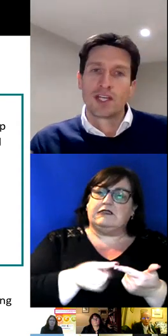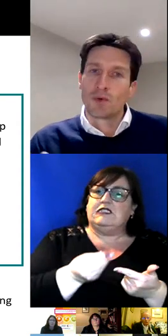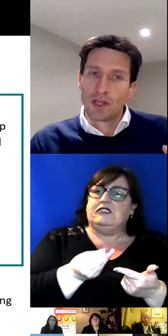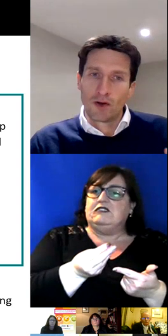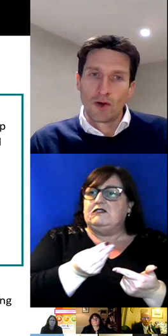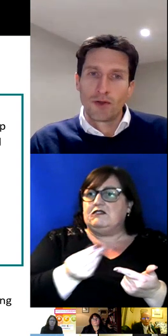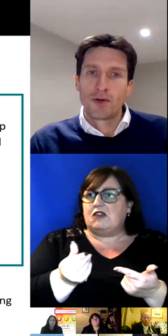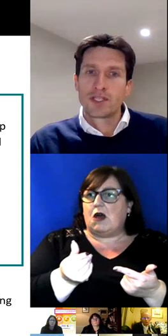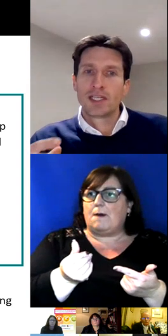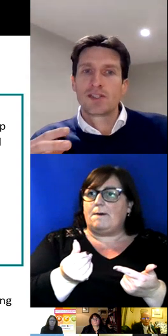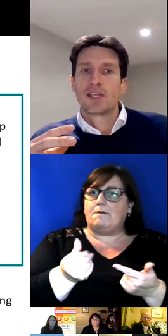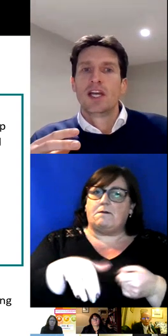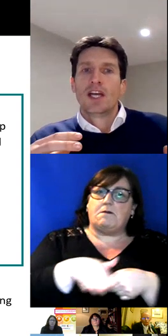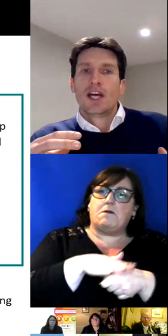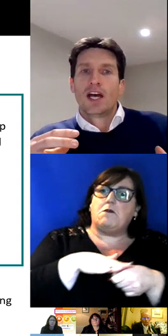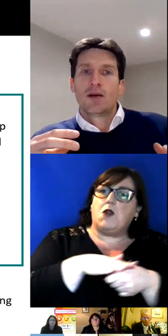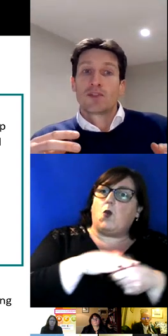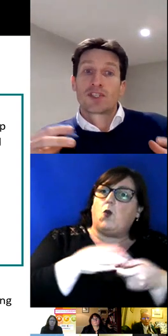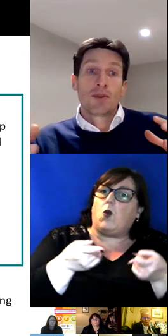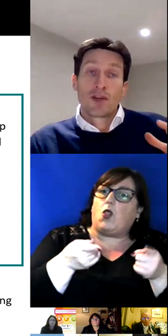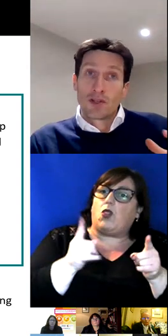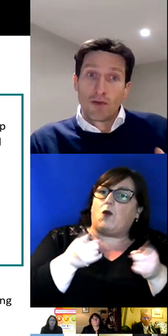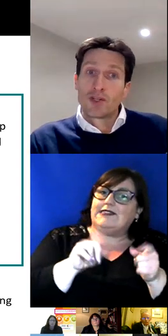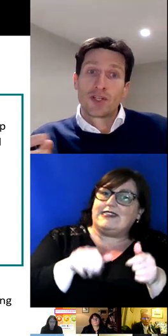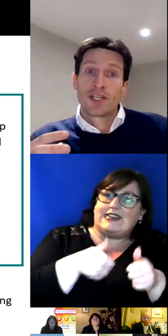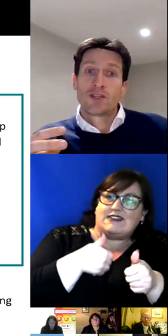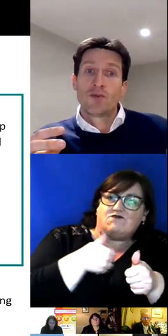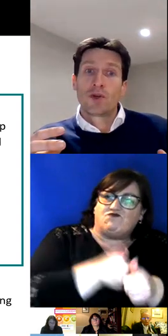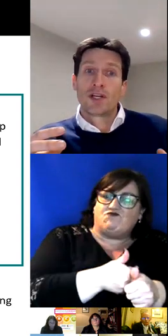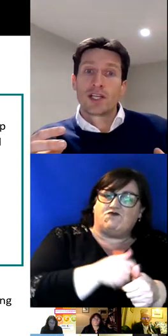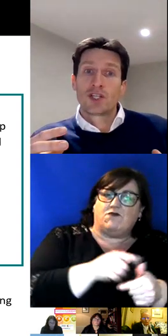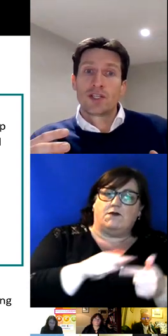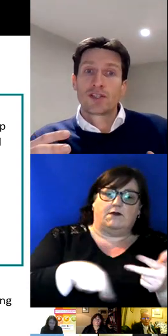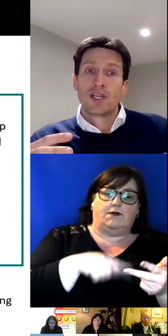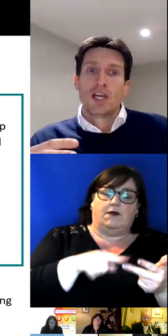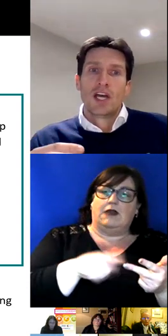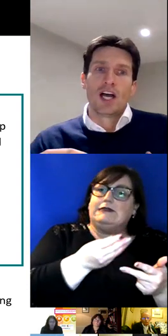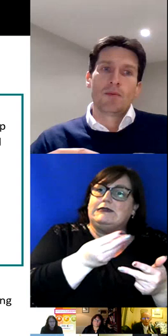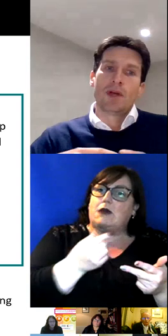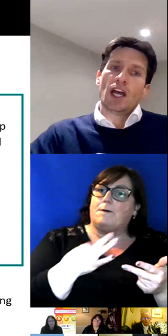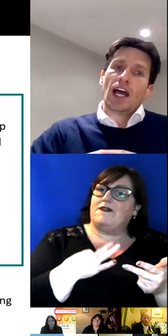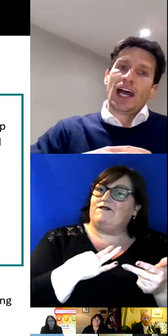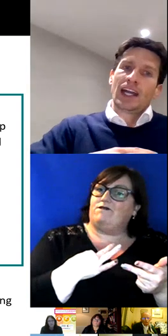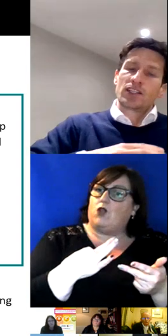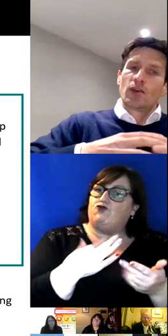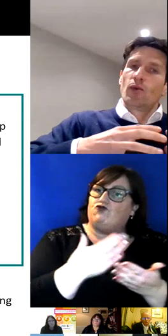are associated with local authorities. Some of those are voluntary sector organisations.